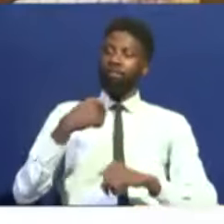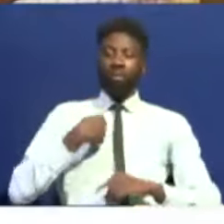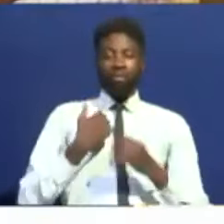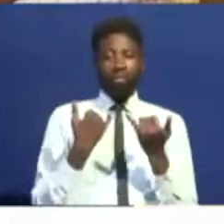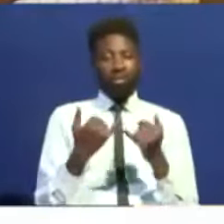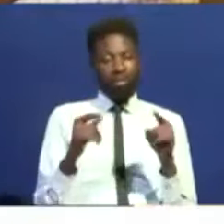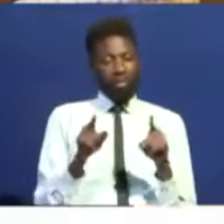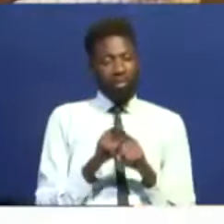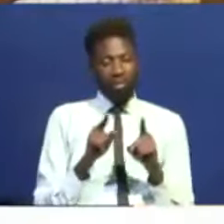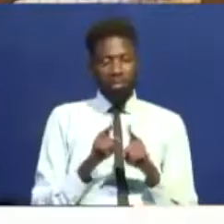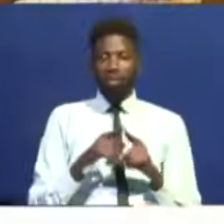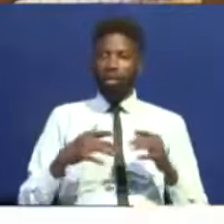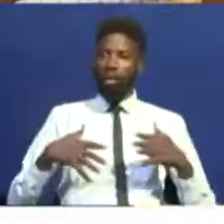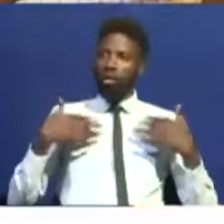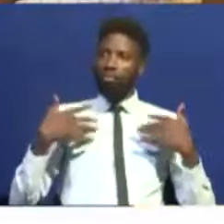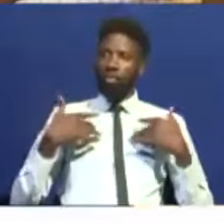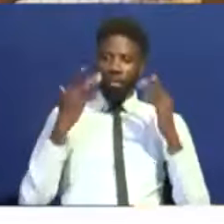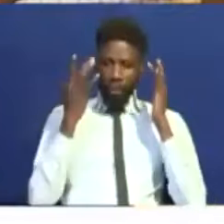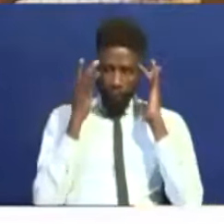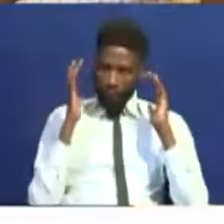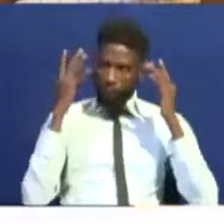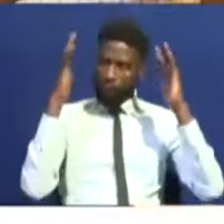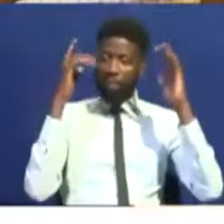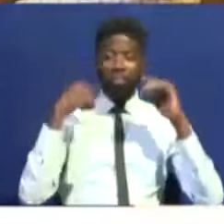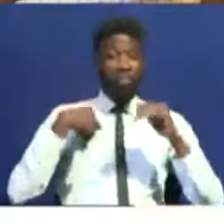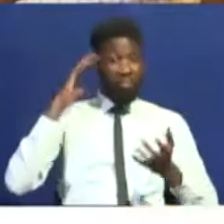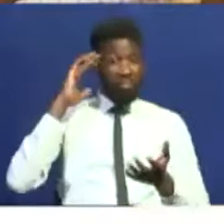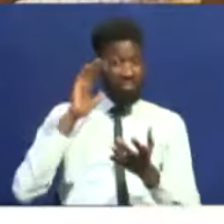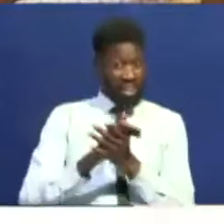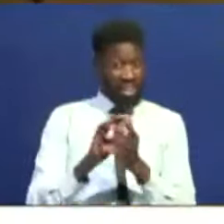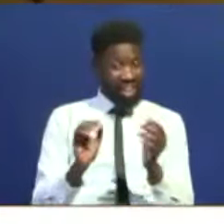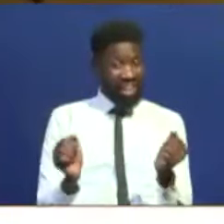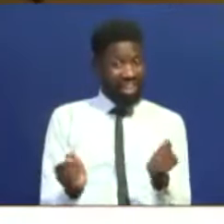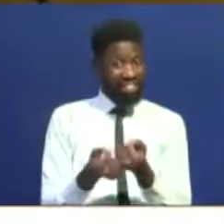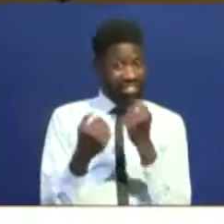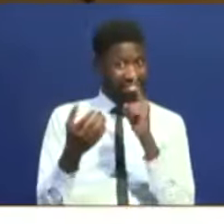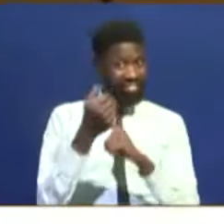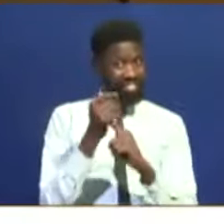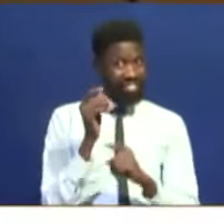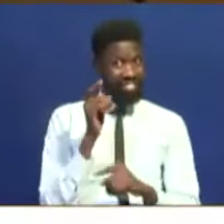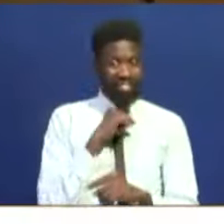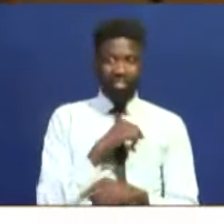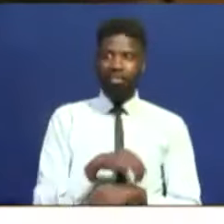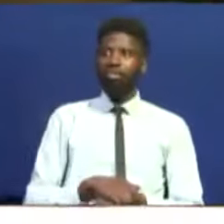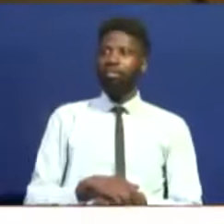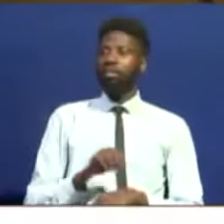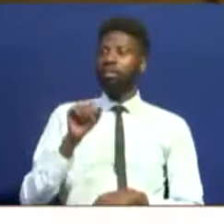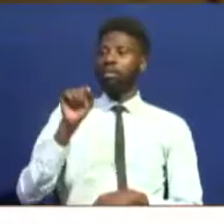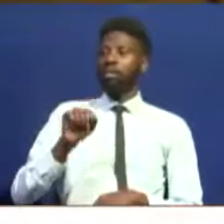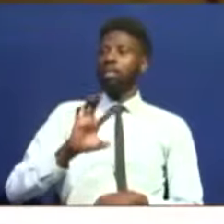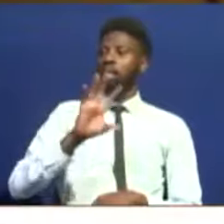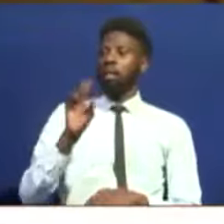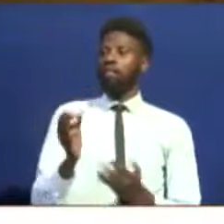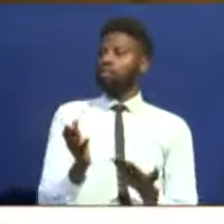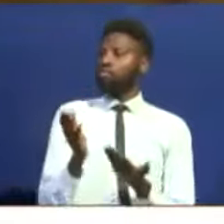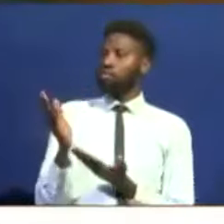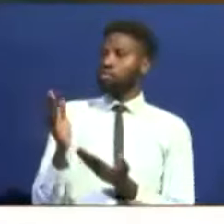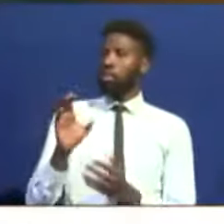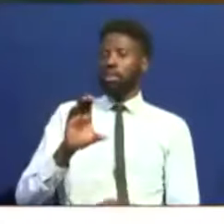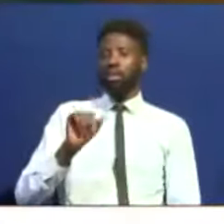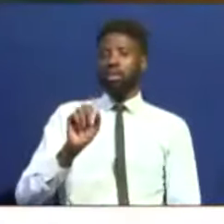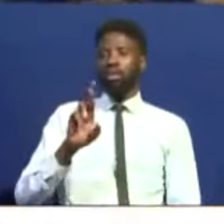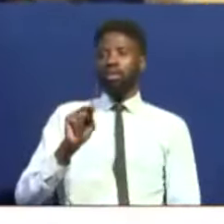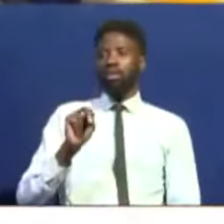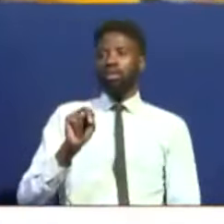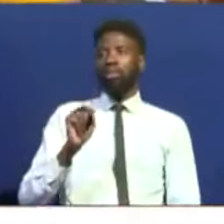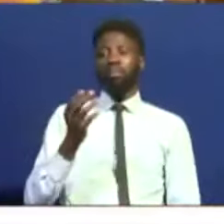in ecstatic. I can't still believe that I have done it, but I did it. Meanwhile, South Africa's Cameron Carlson won the Africa Continental